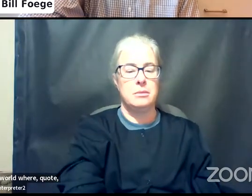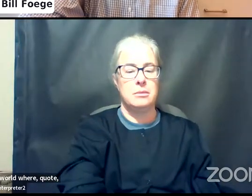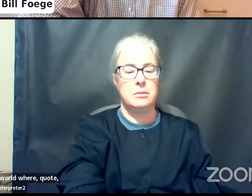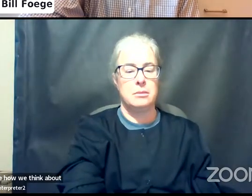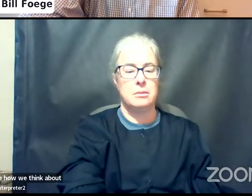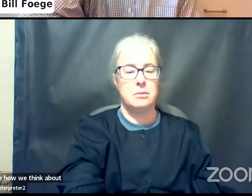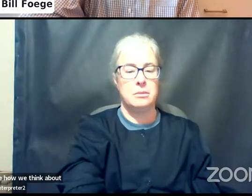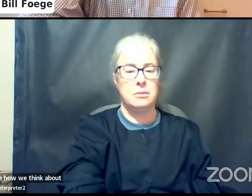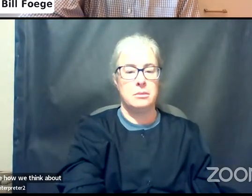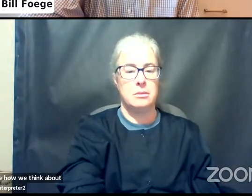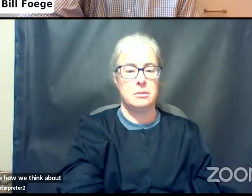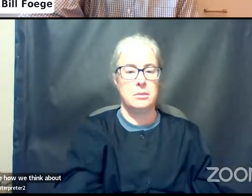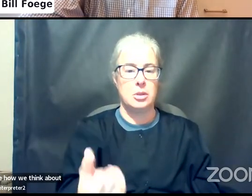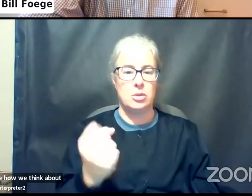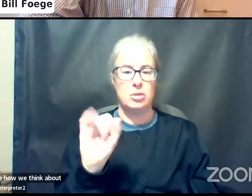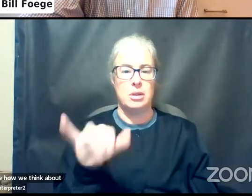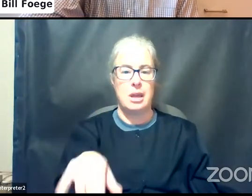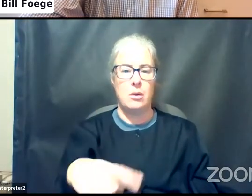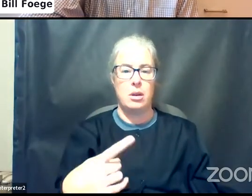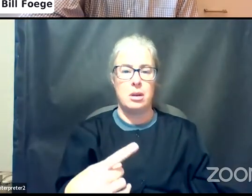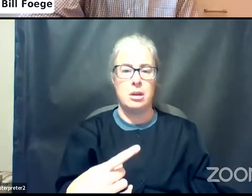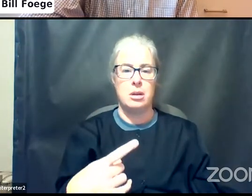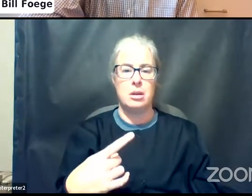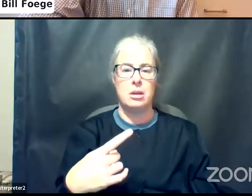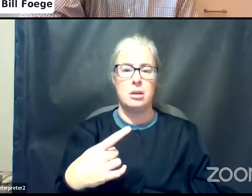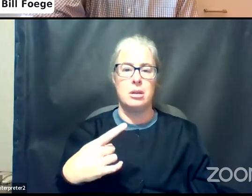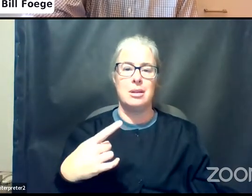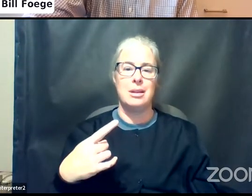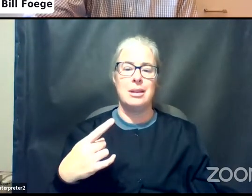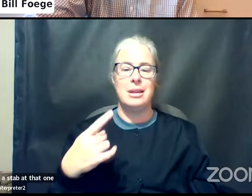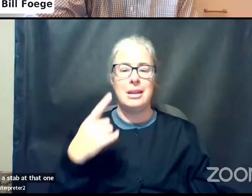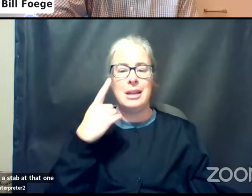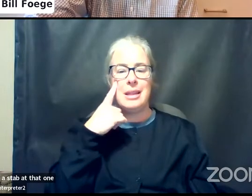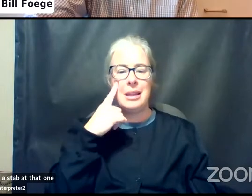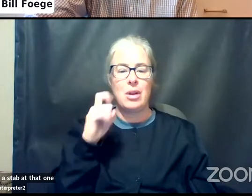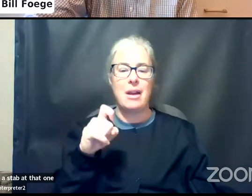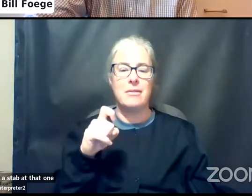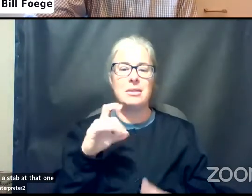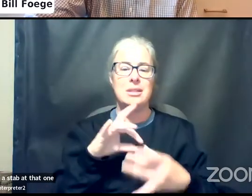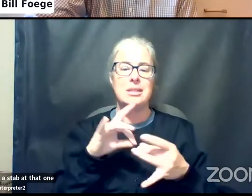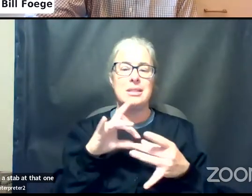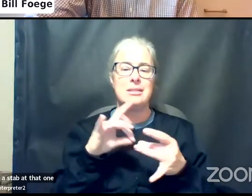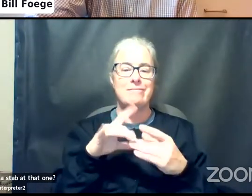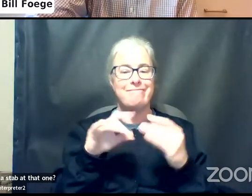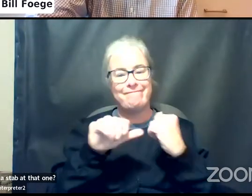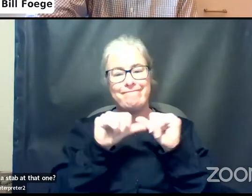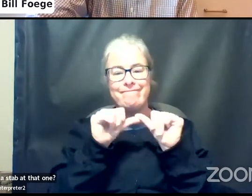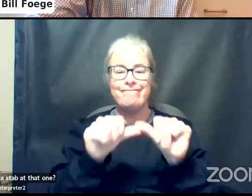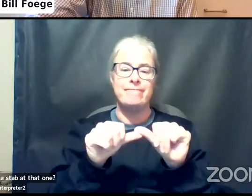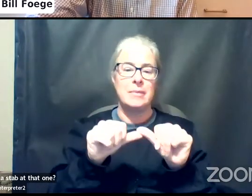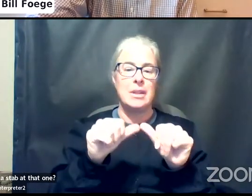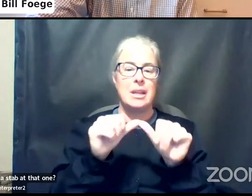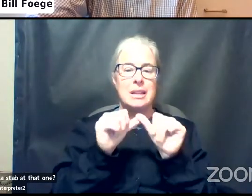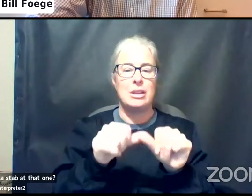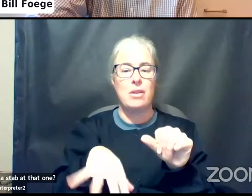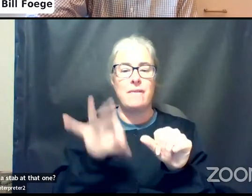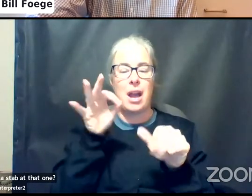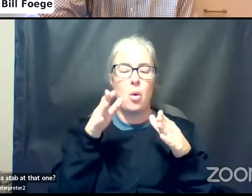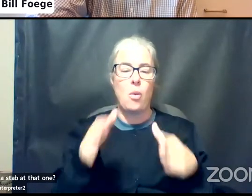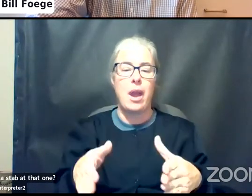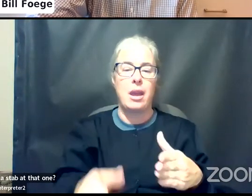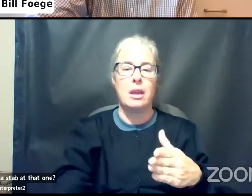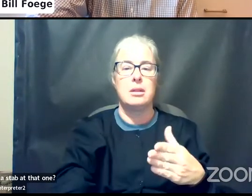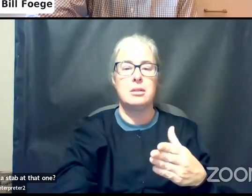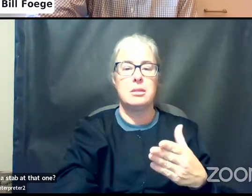Helene do you want to take a stab at that one well you know I just think we have to stay the course and continue to find ways and